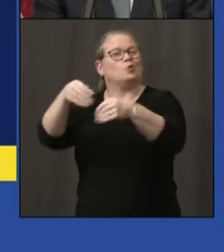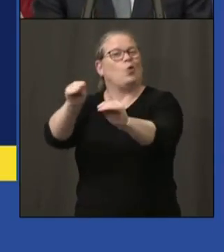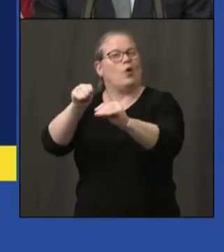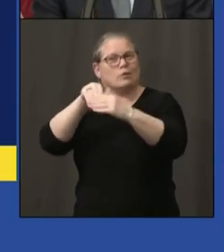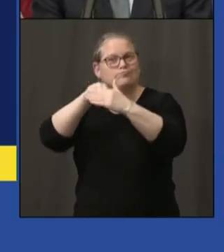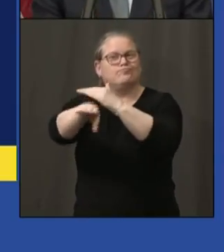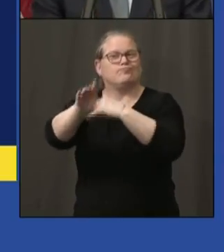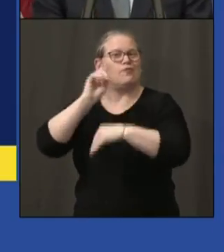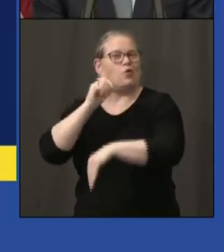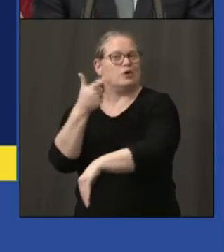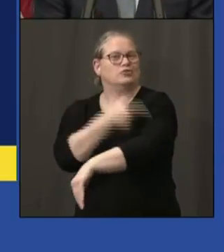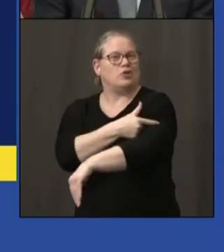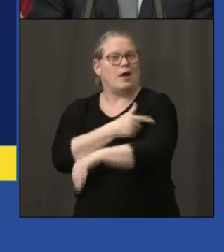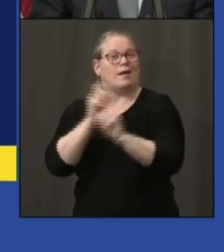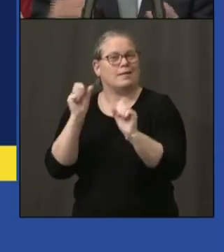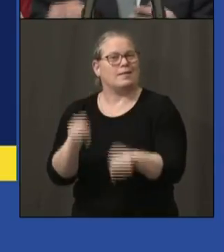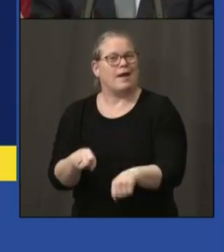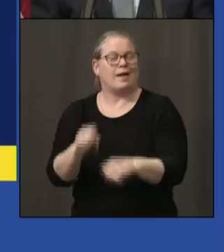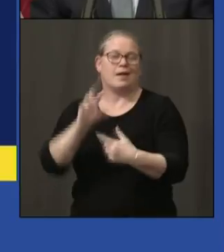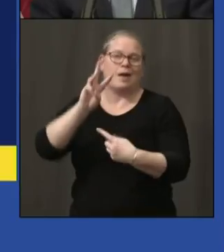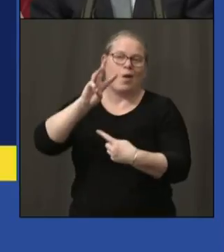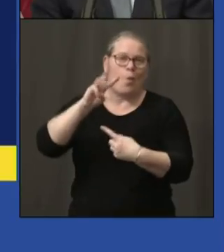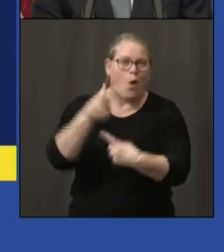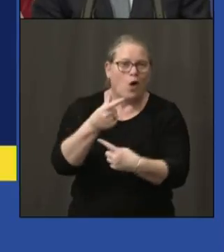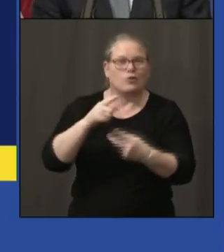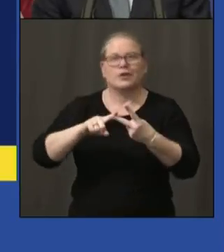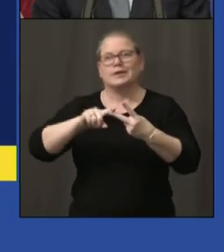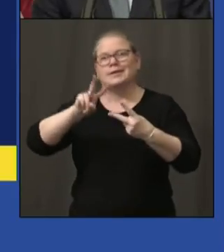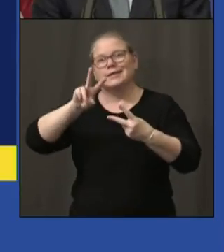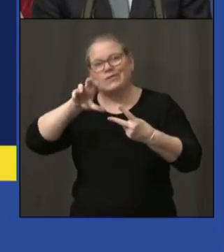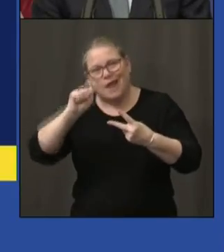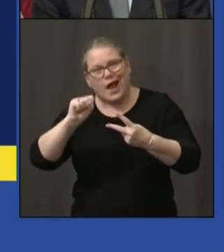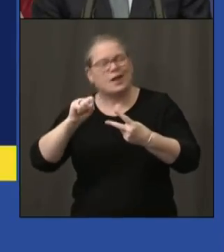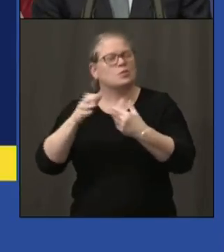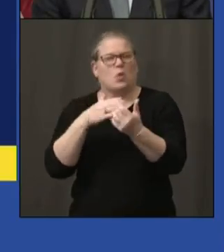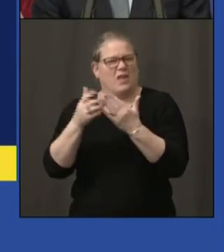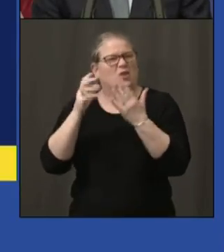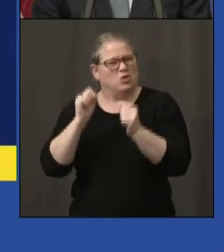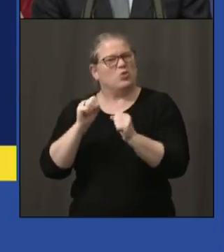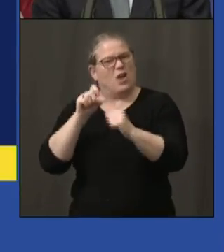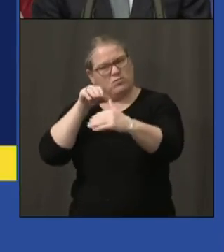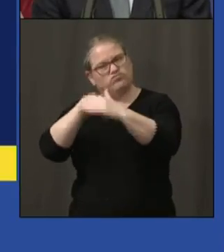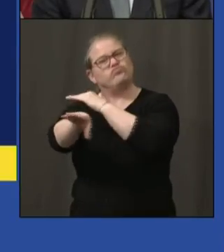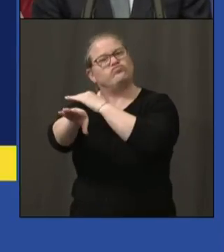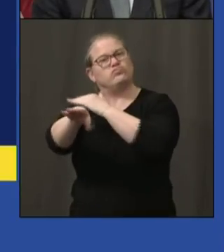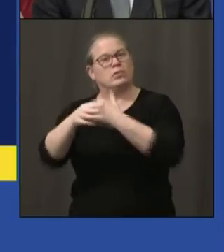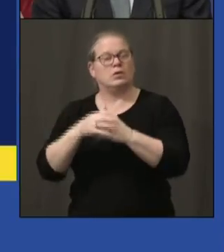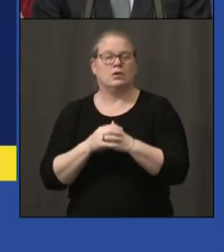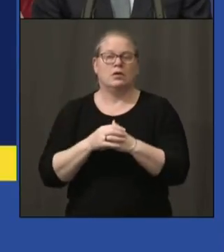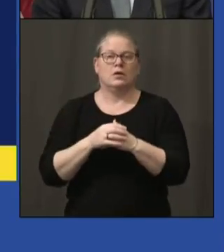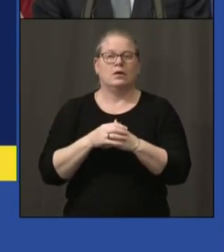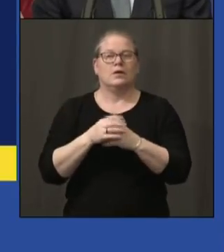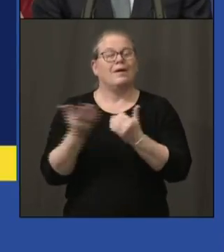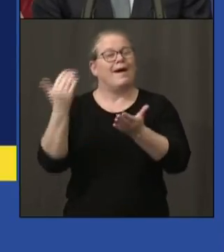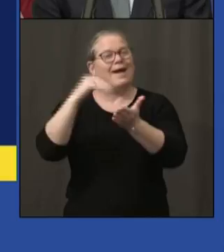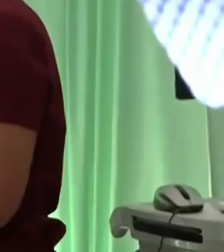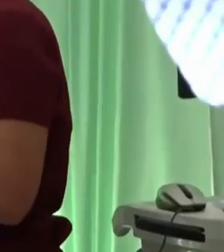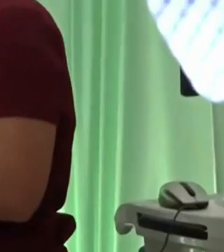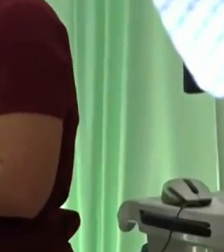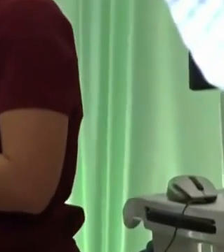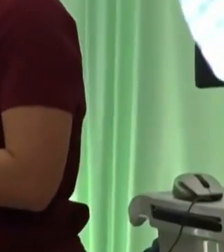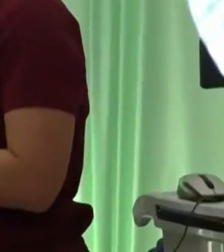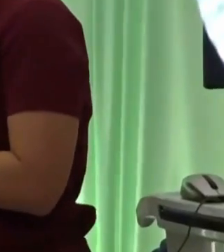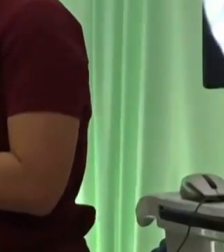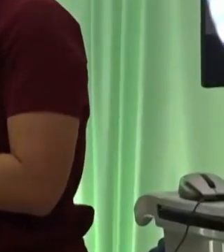basis right at their local pharmacy, Walgreens, CVS, you name it, public health, federally qualified health centers.